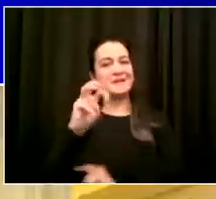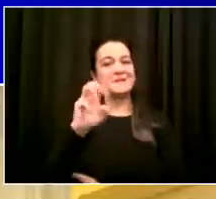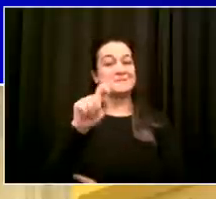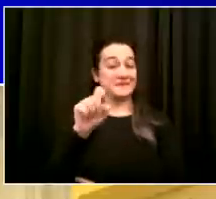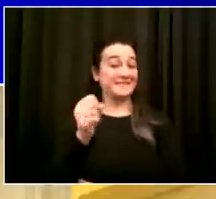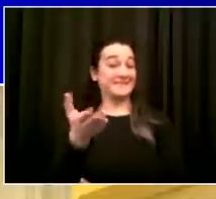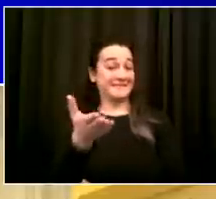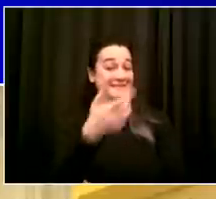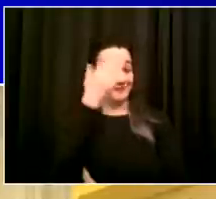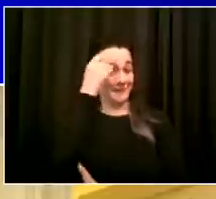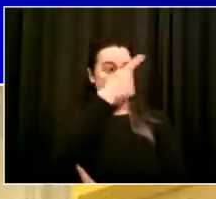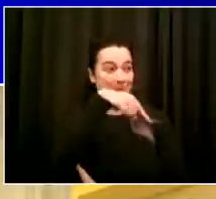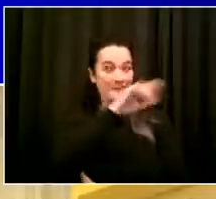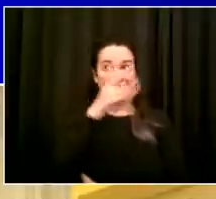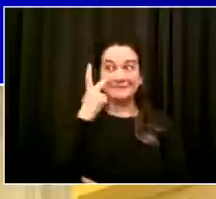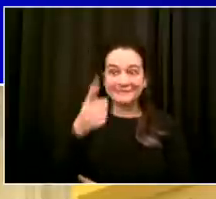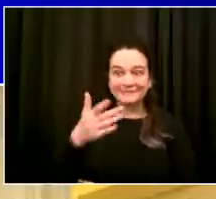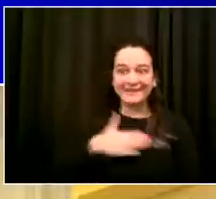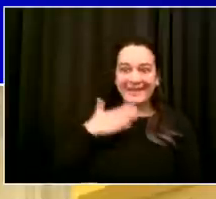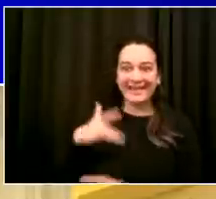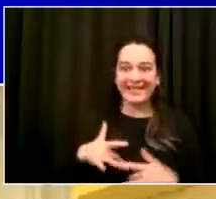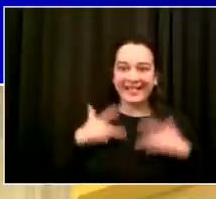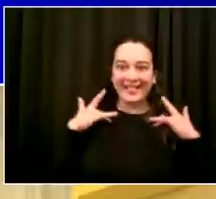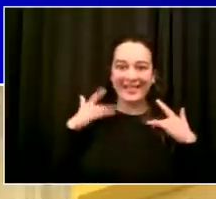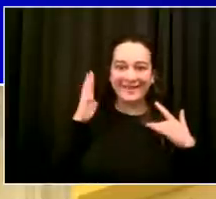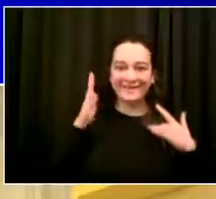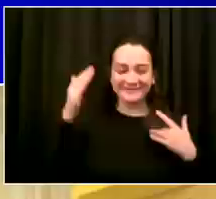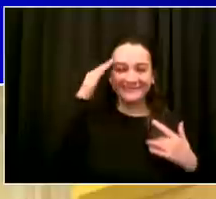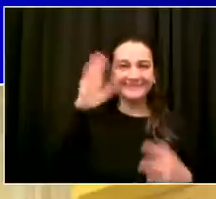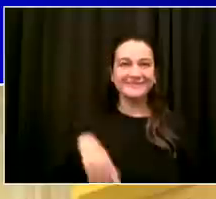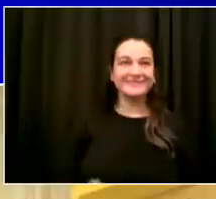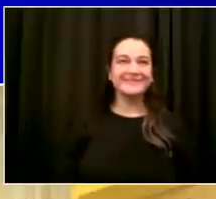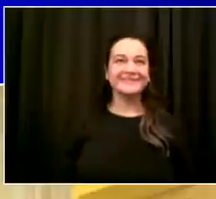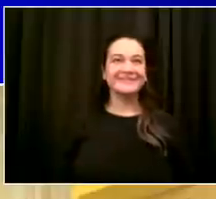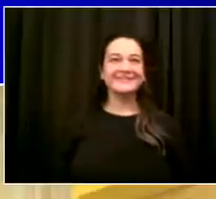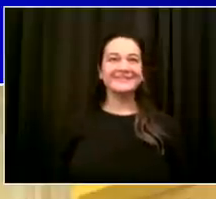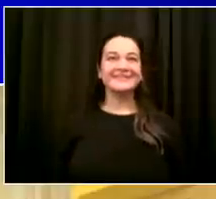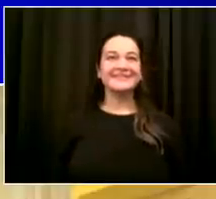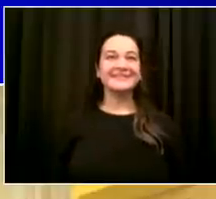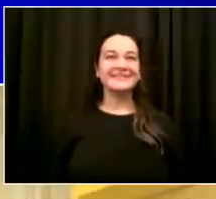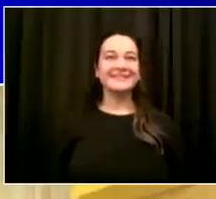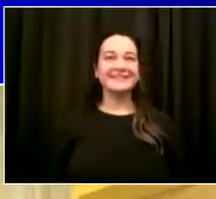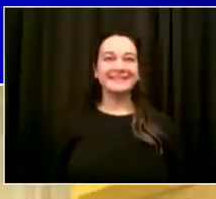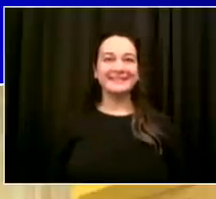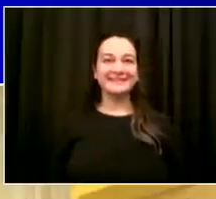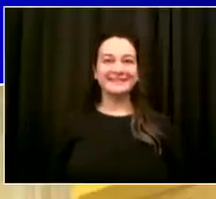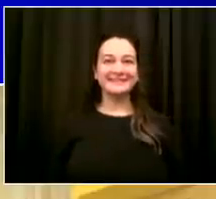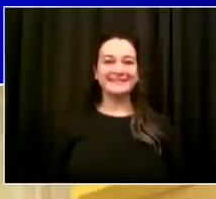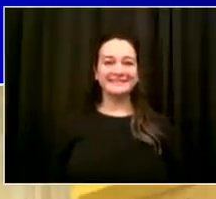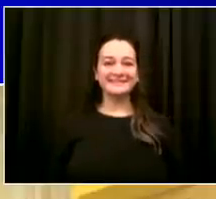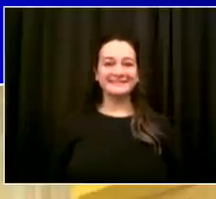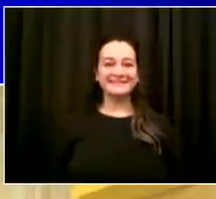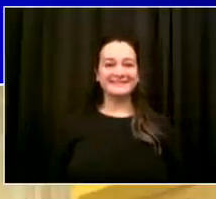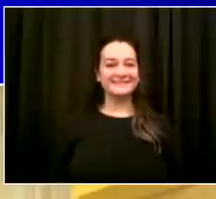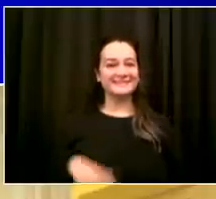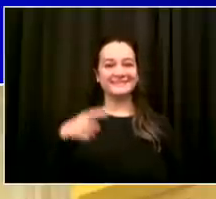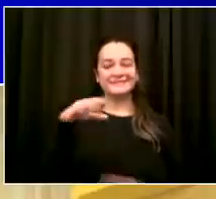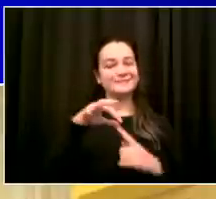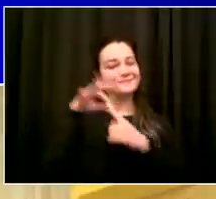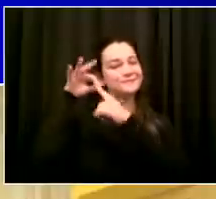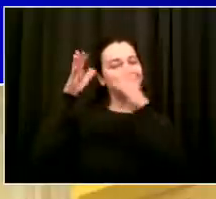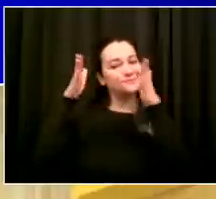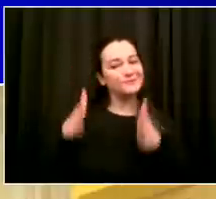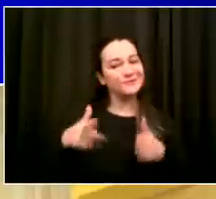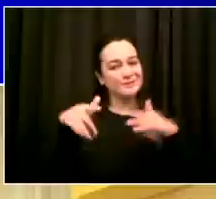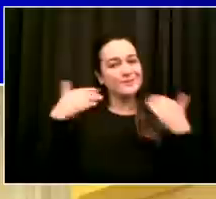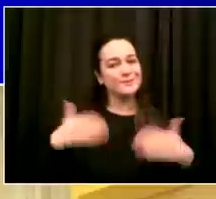by investing in small businesses and supporting small businesses that are really in need in Queens, and now by helping us to get this mega vaccination site